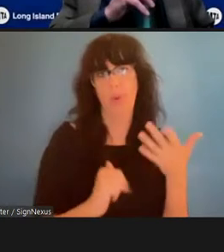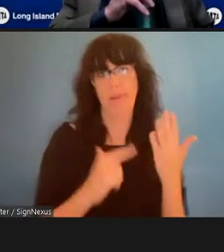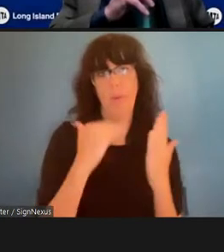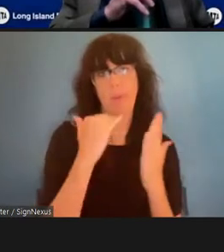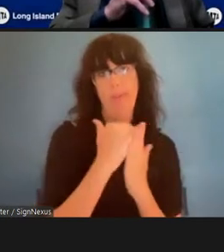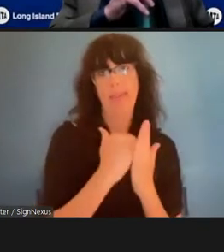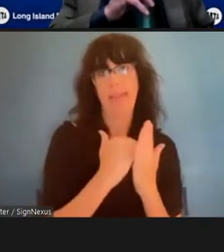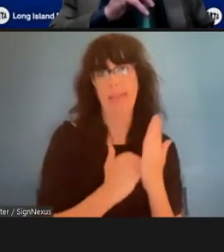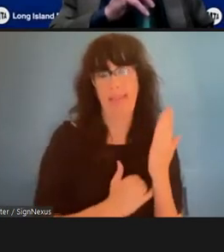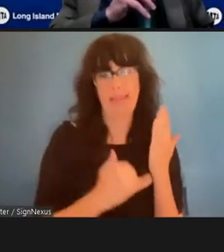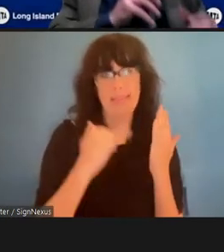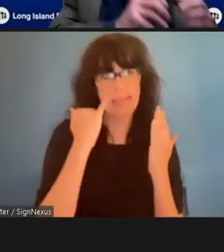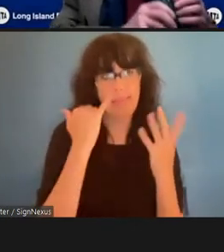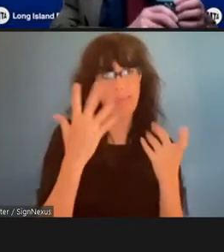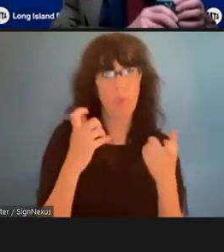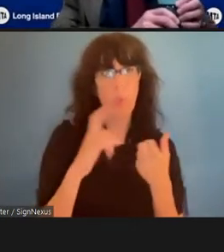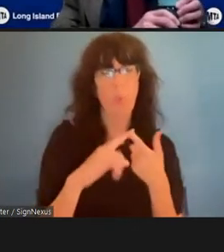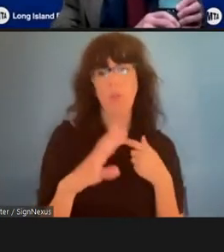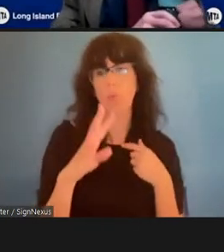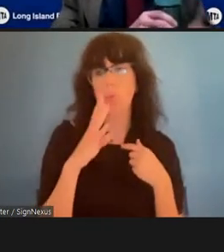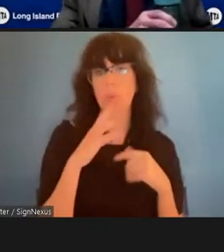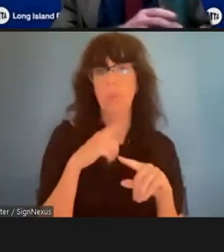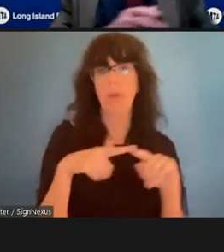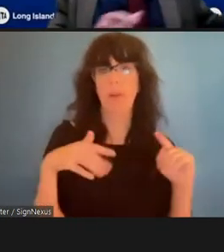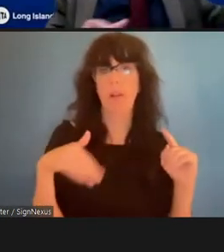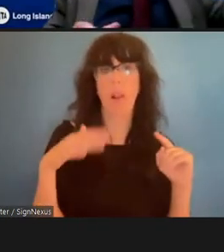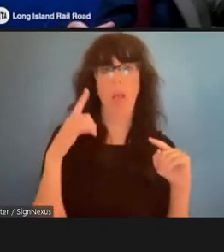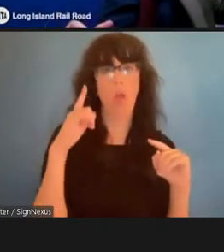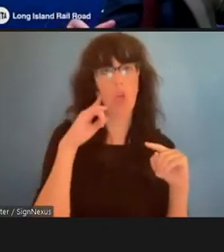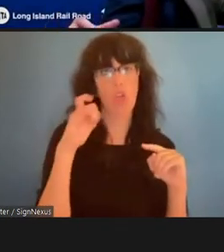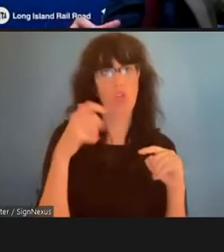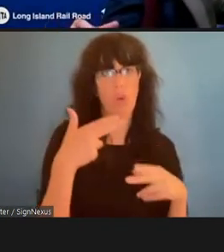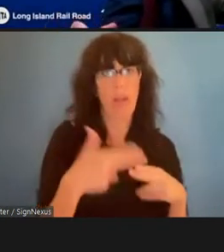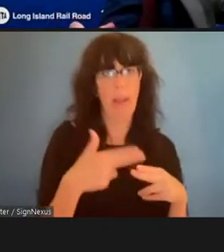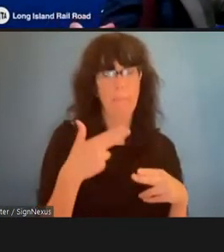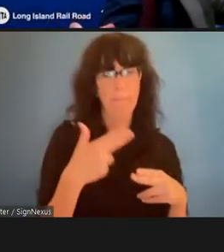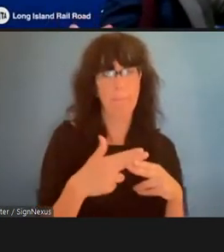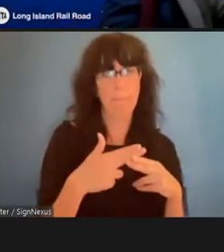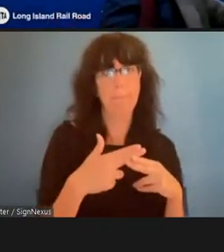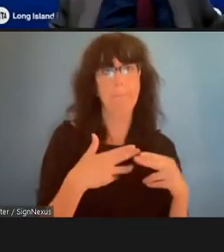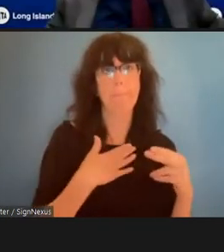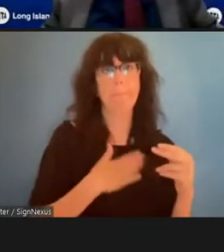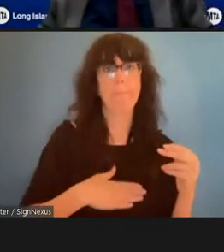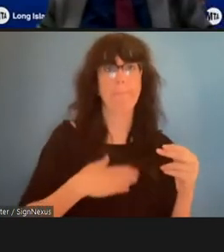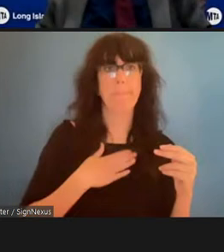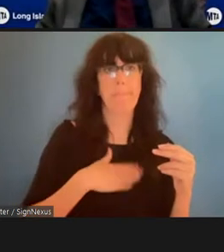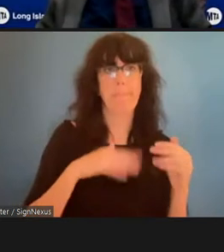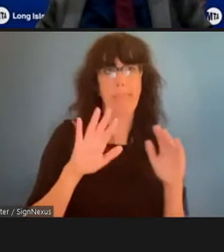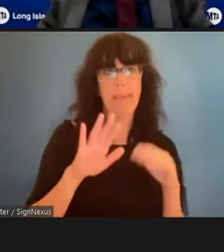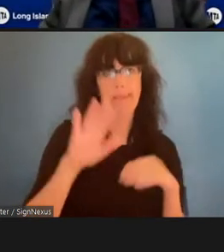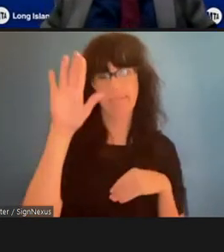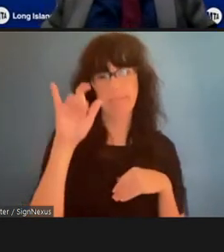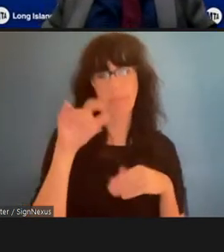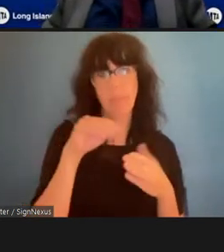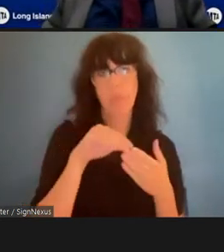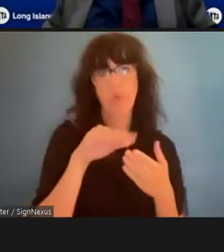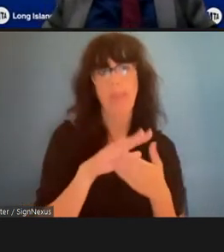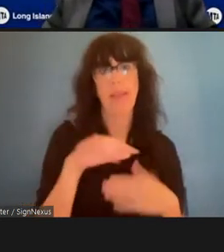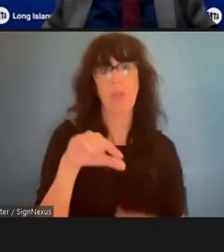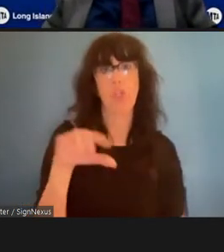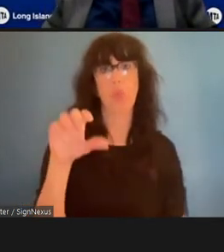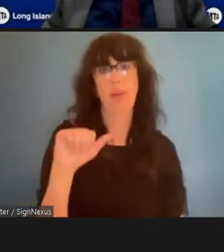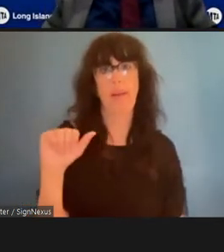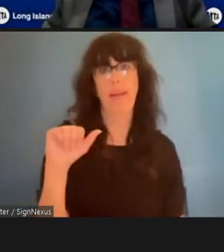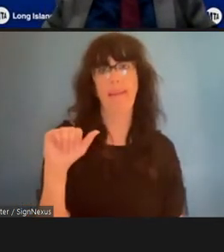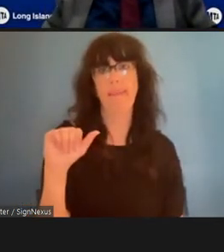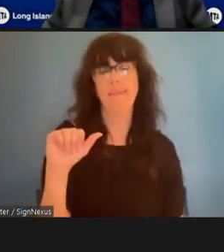if you would like to speak but have not heard your name called yet please indicate that in the q a function